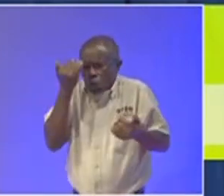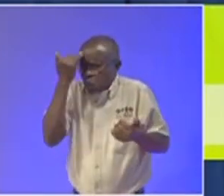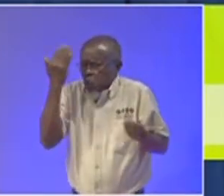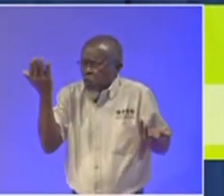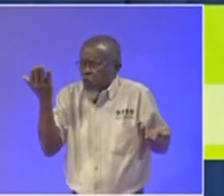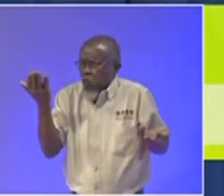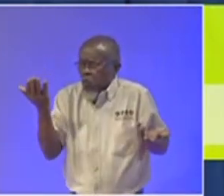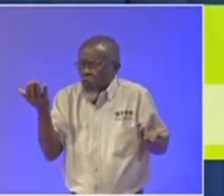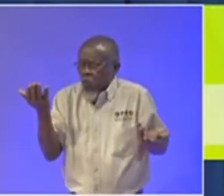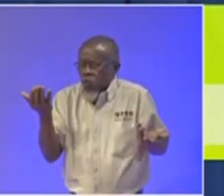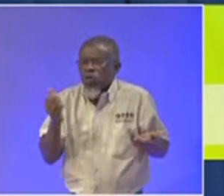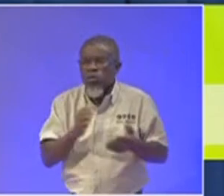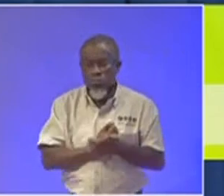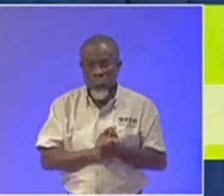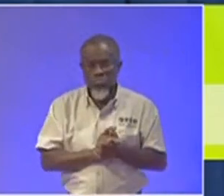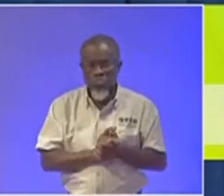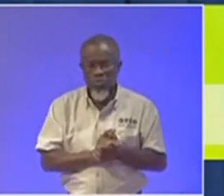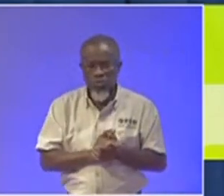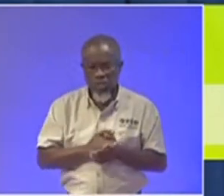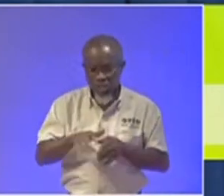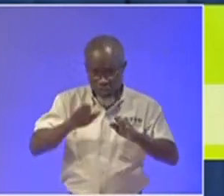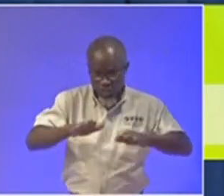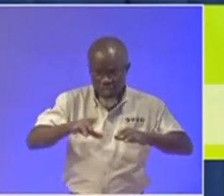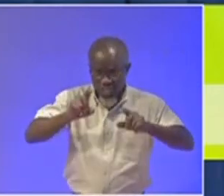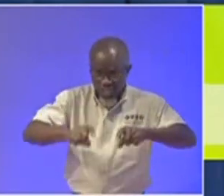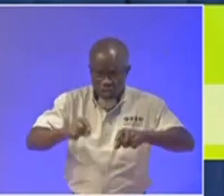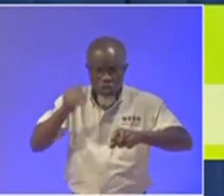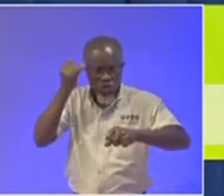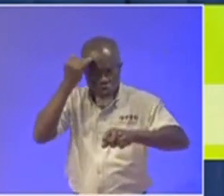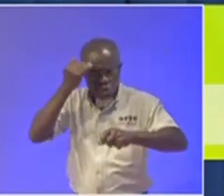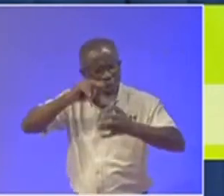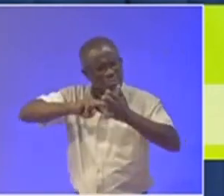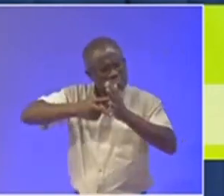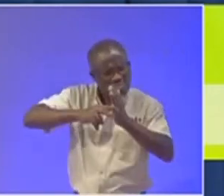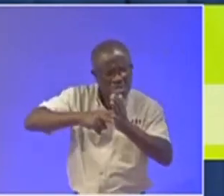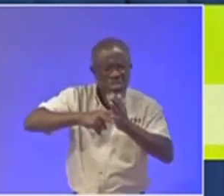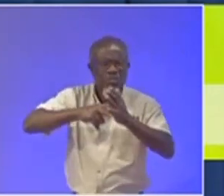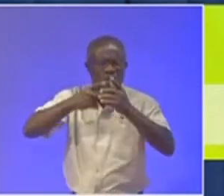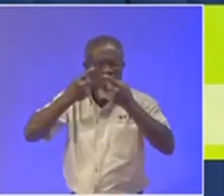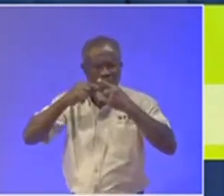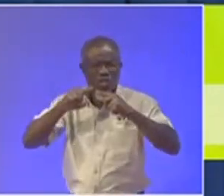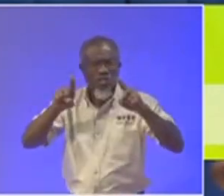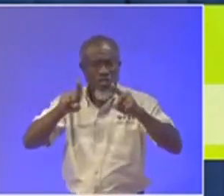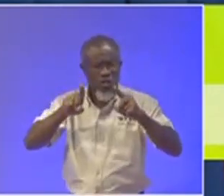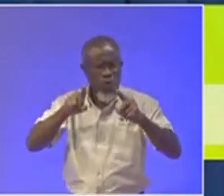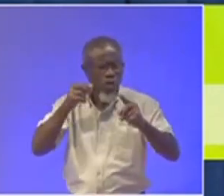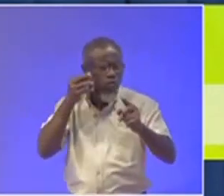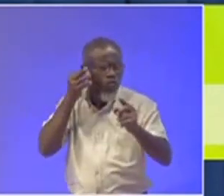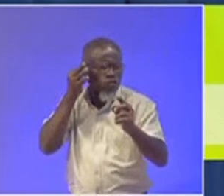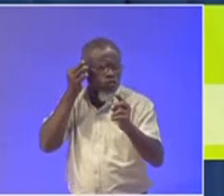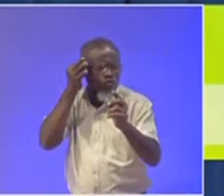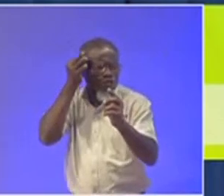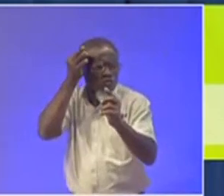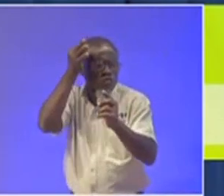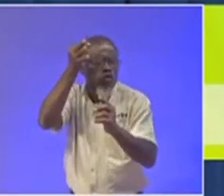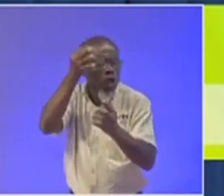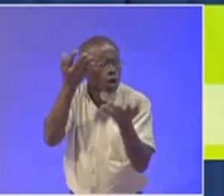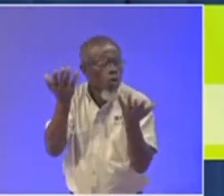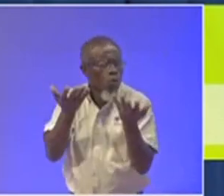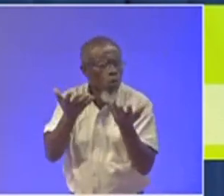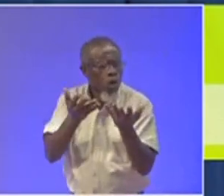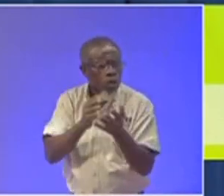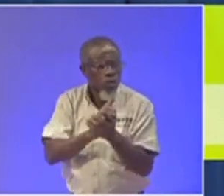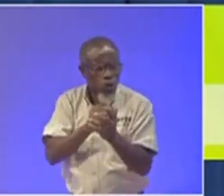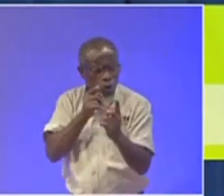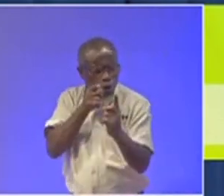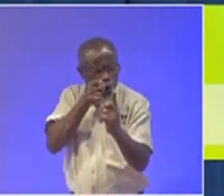to be able to determine what will make me successful, because they have their aspirations, they know where they're coming from. So I